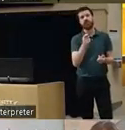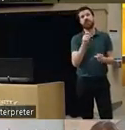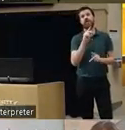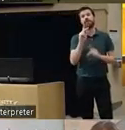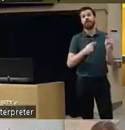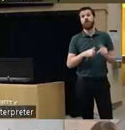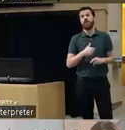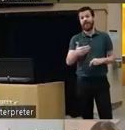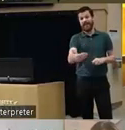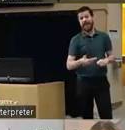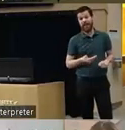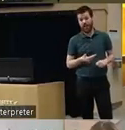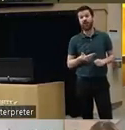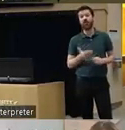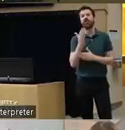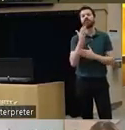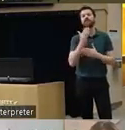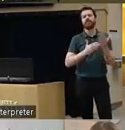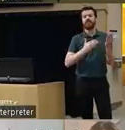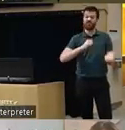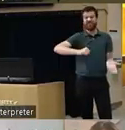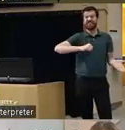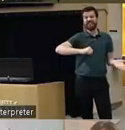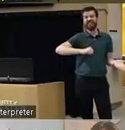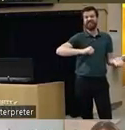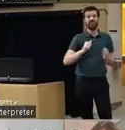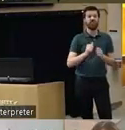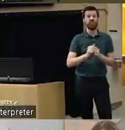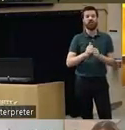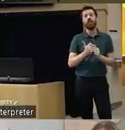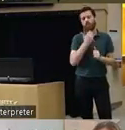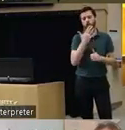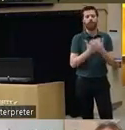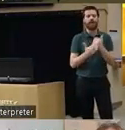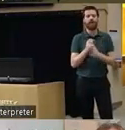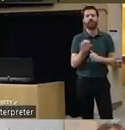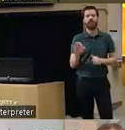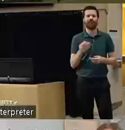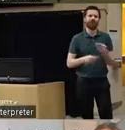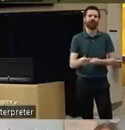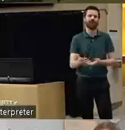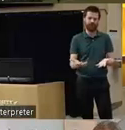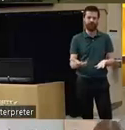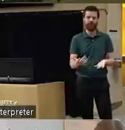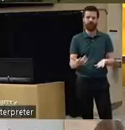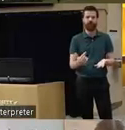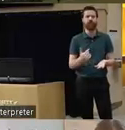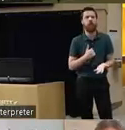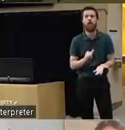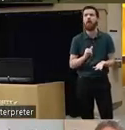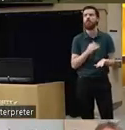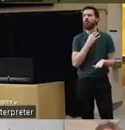hired, we get some resistance, honestly, to the warm kind of handoff approach, which I'd be curious to